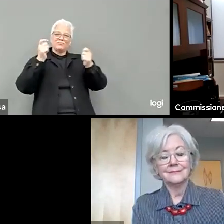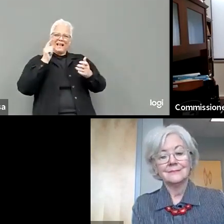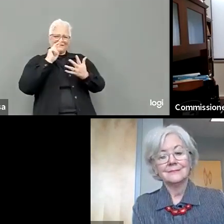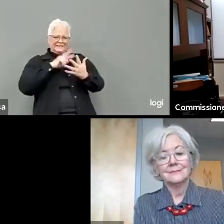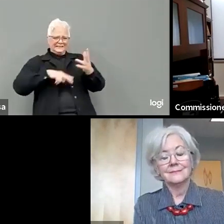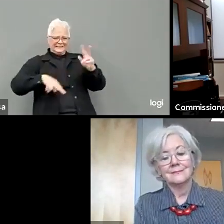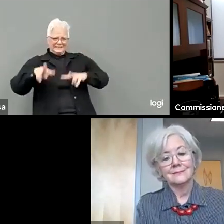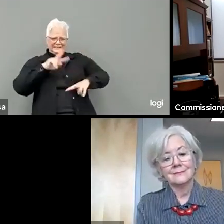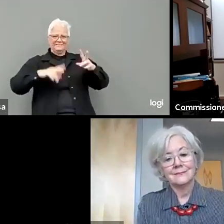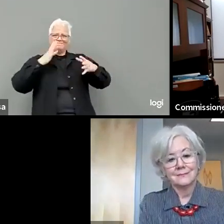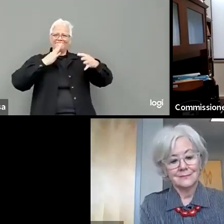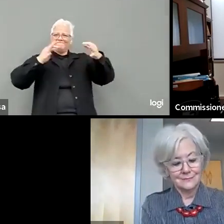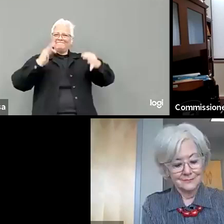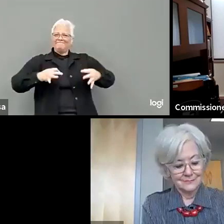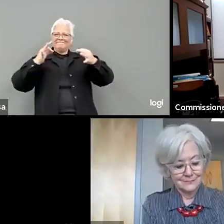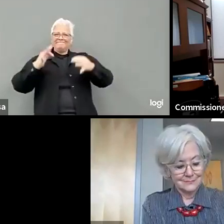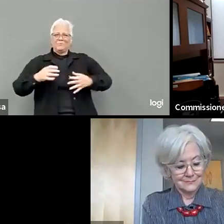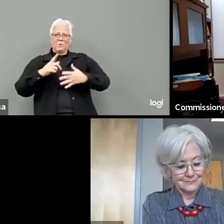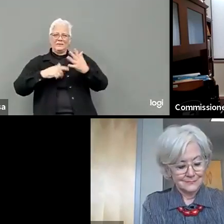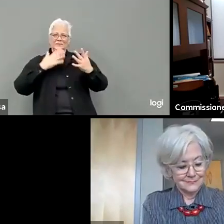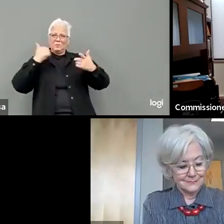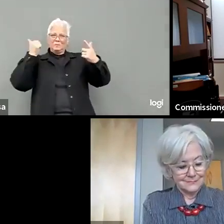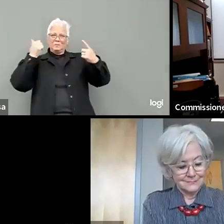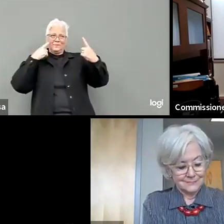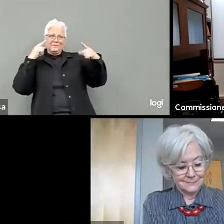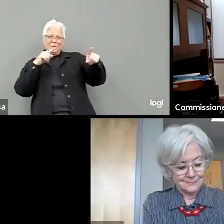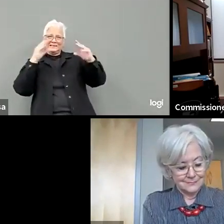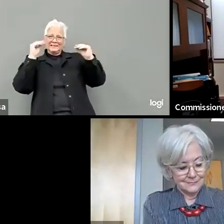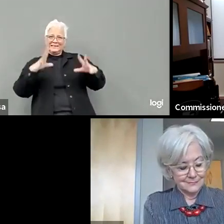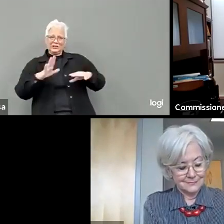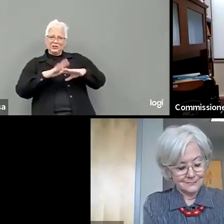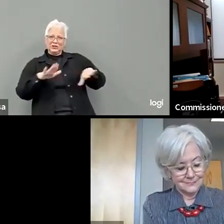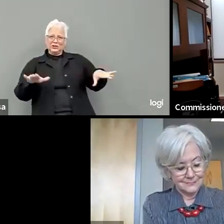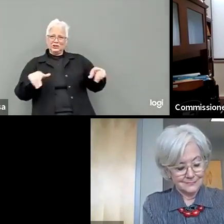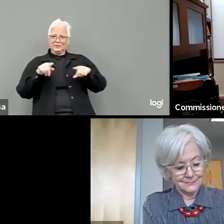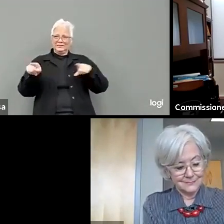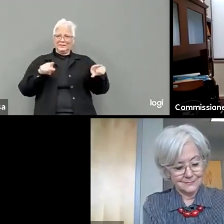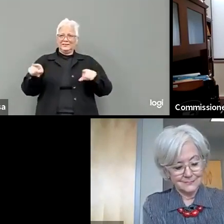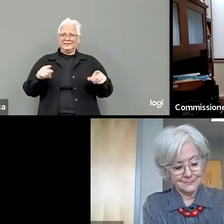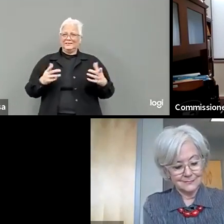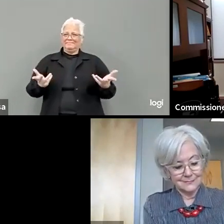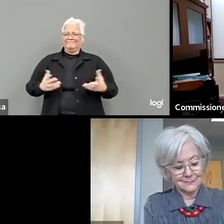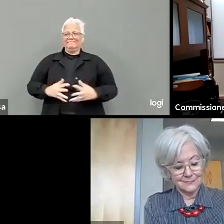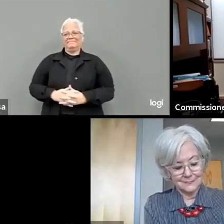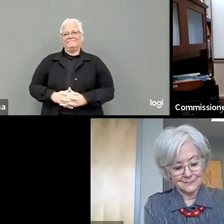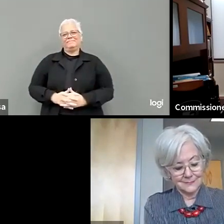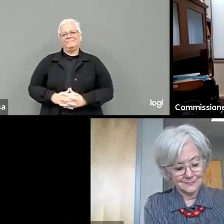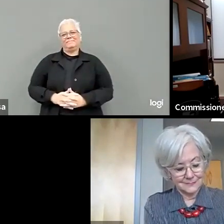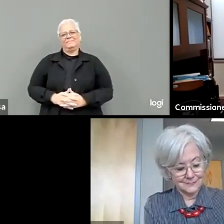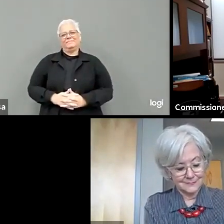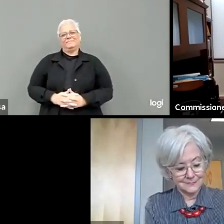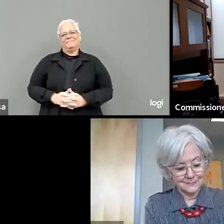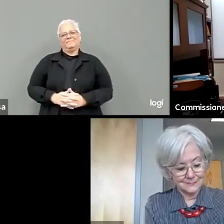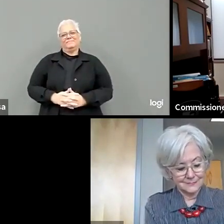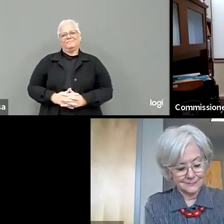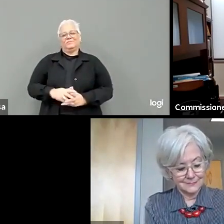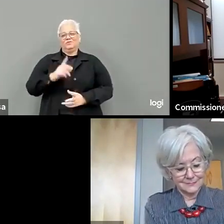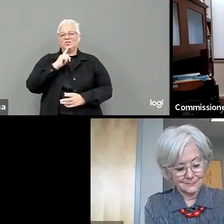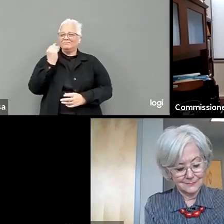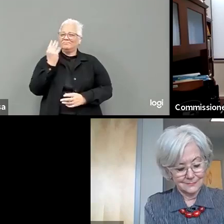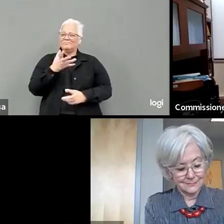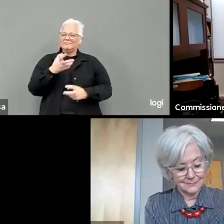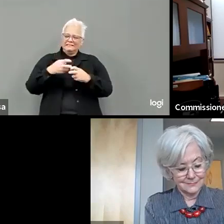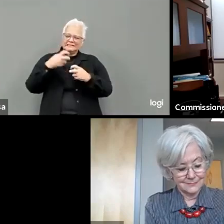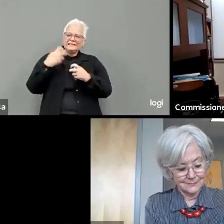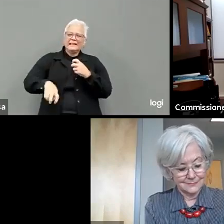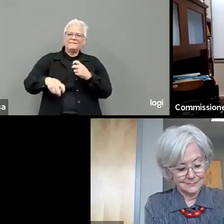at every level of education, in every district, and in every school here in Tulsa, they have very hard decisions to make in the midst of this.